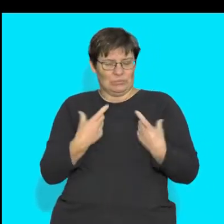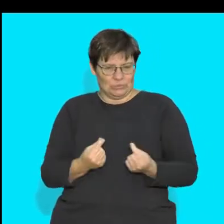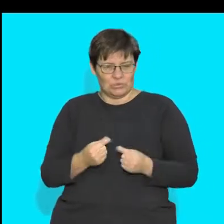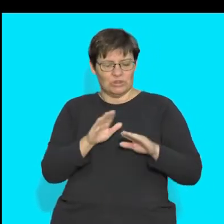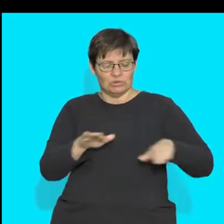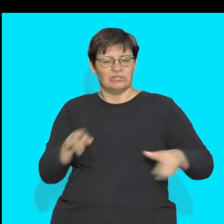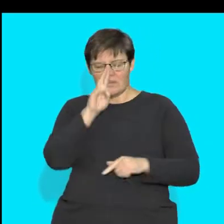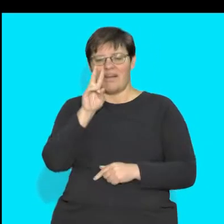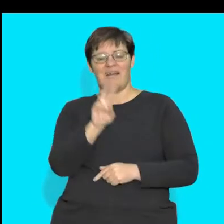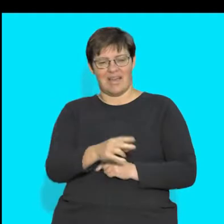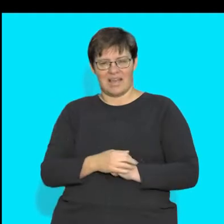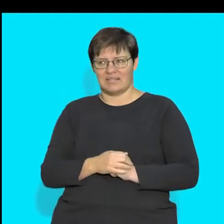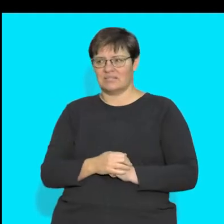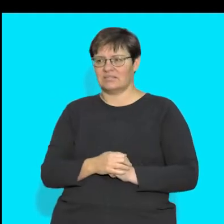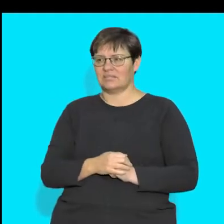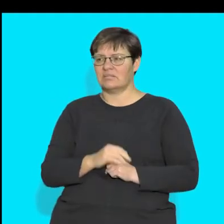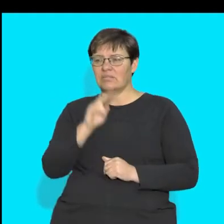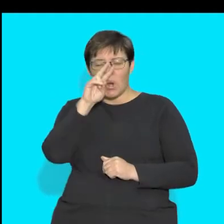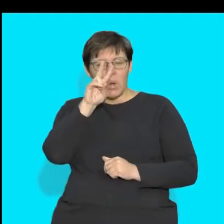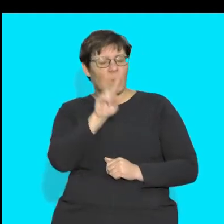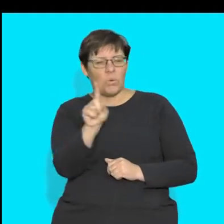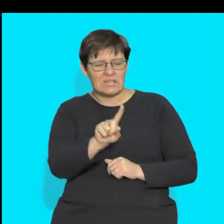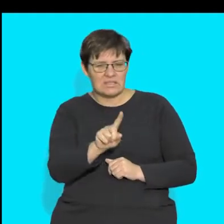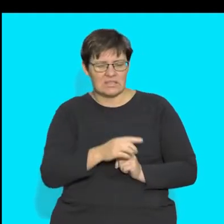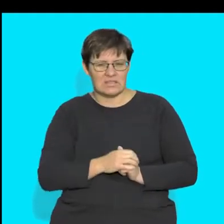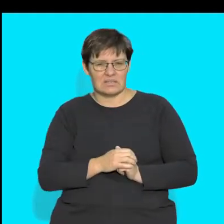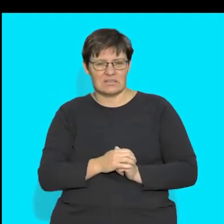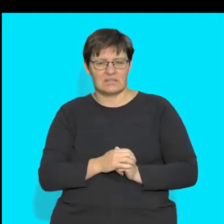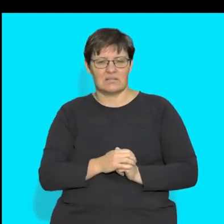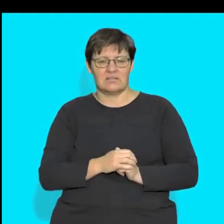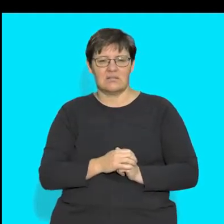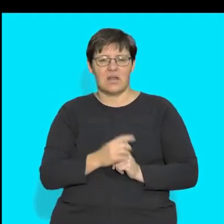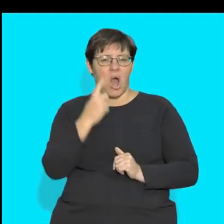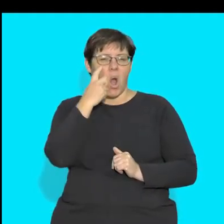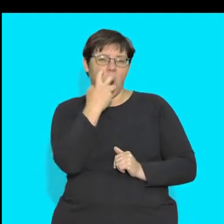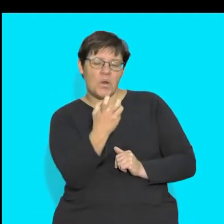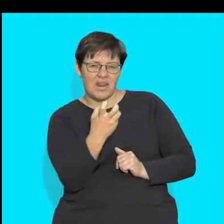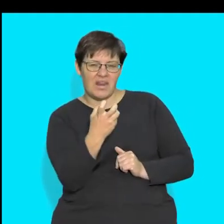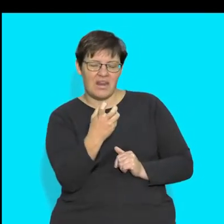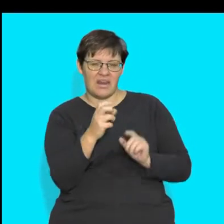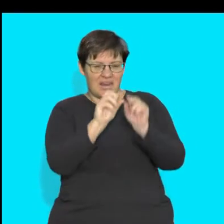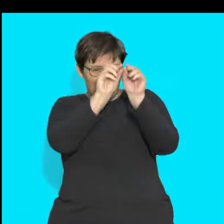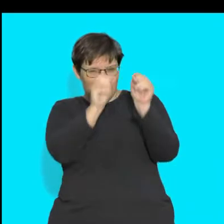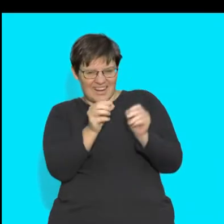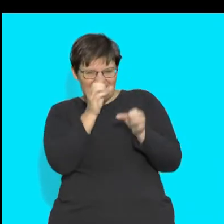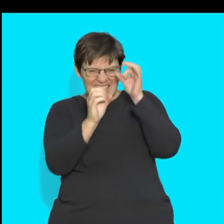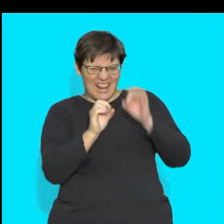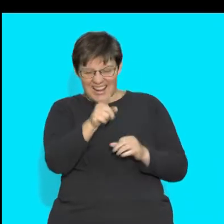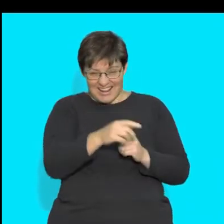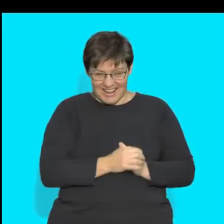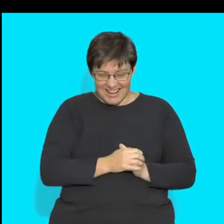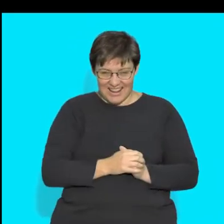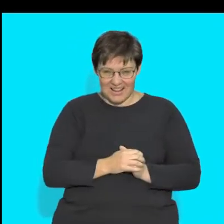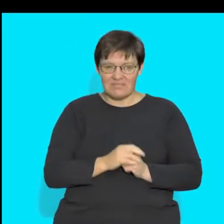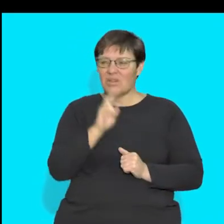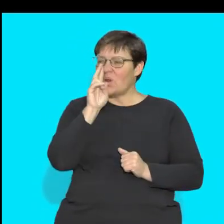with my children in my class. I get them to have a look at an onion cell. Now, if you're having a look at what that is,